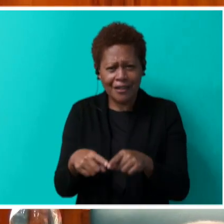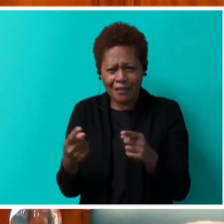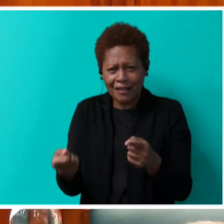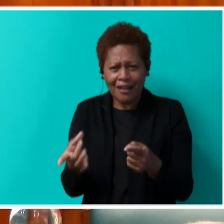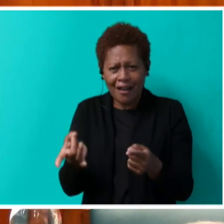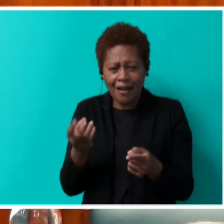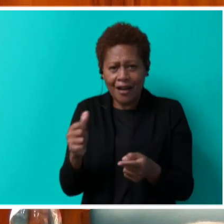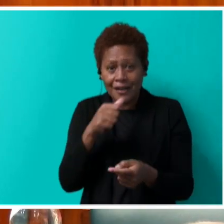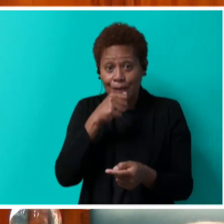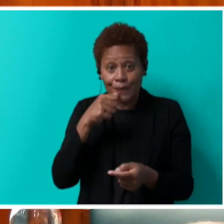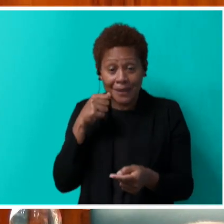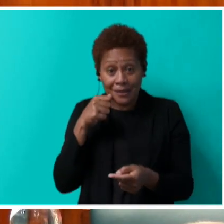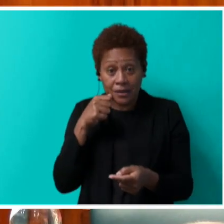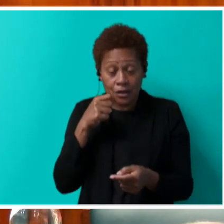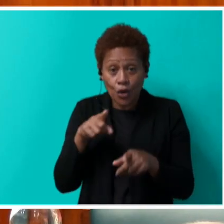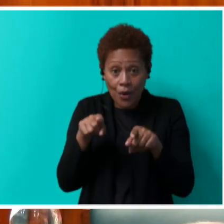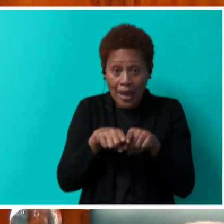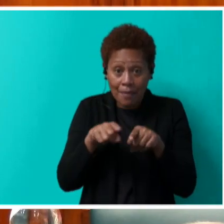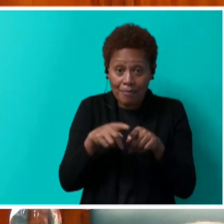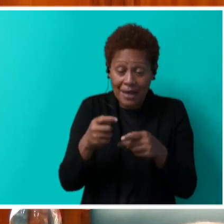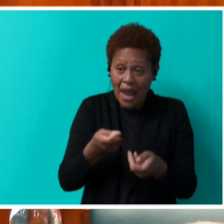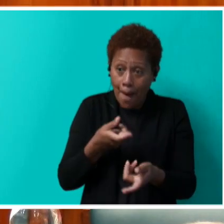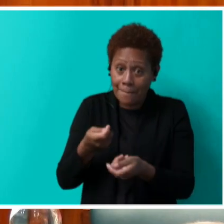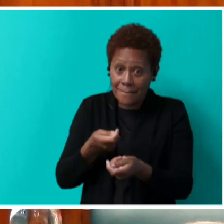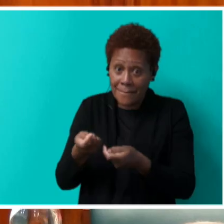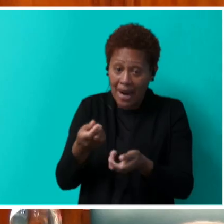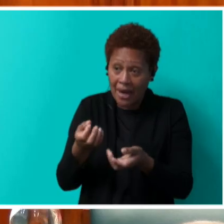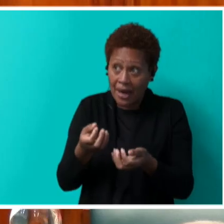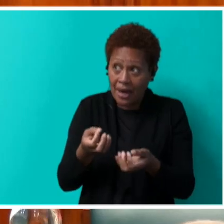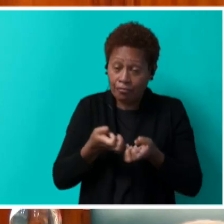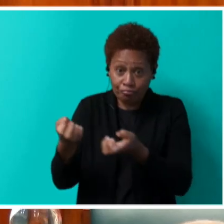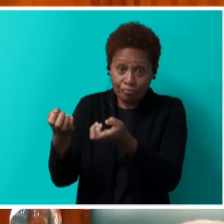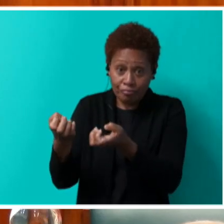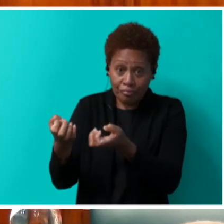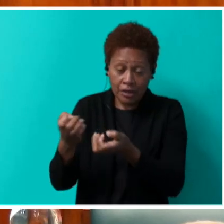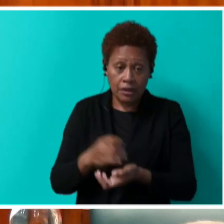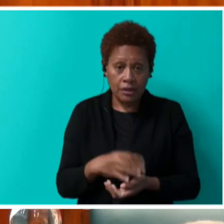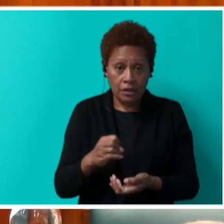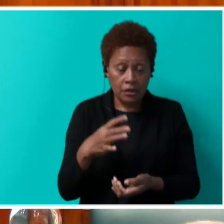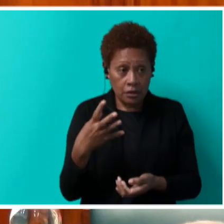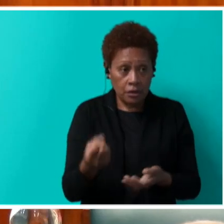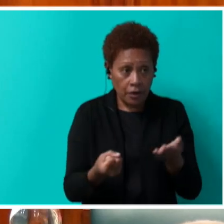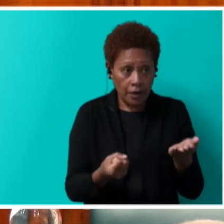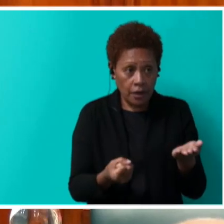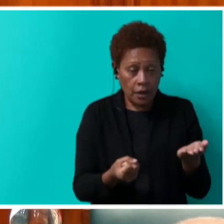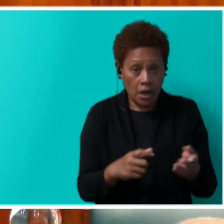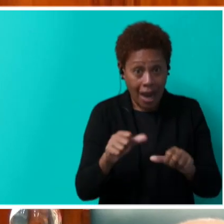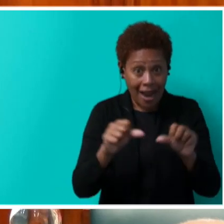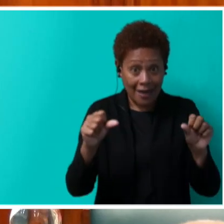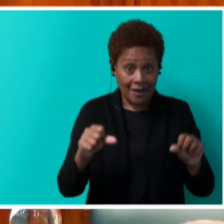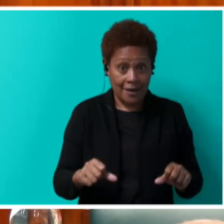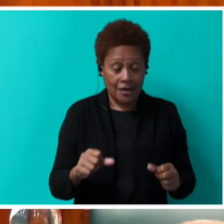main driving force to this milestone shipment was the first National Agriculture Mini Trade Forum,